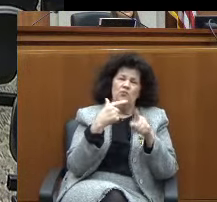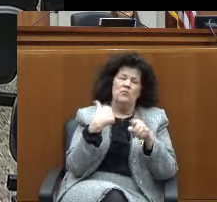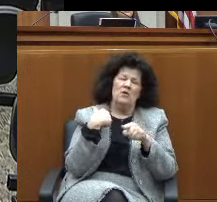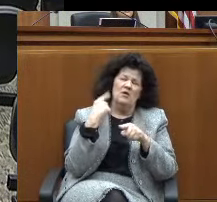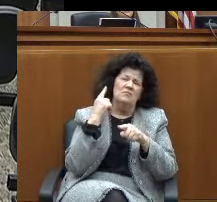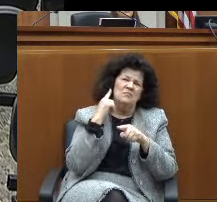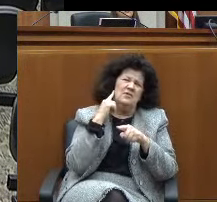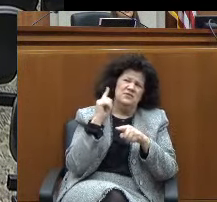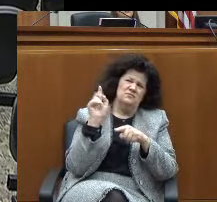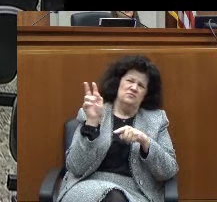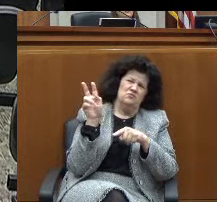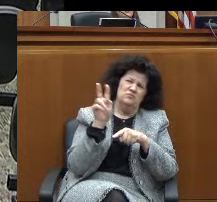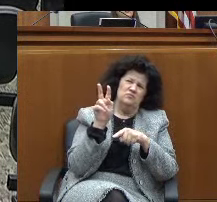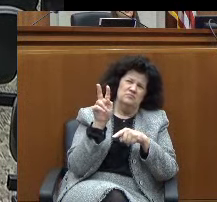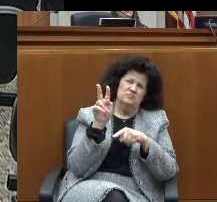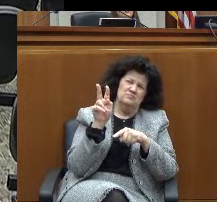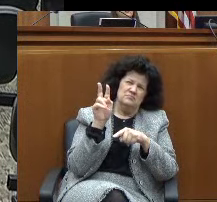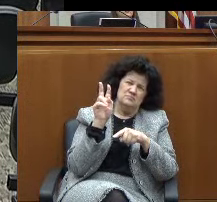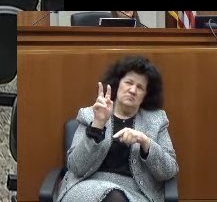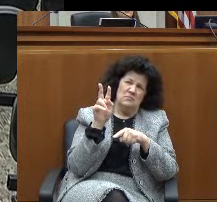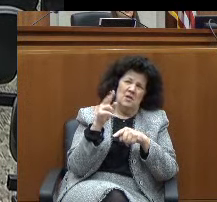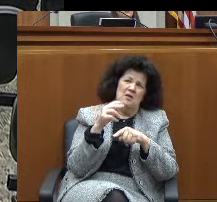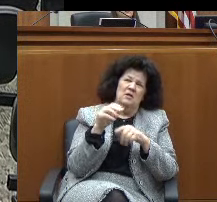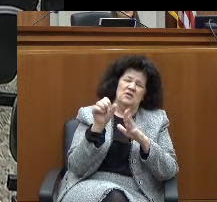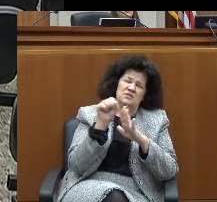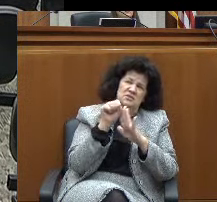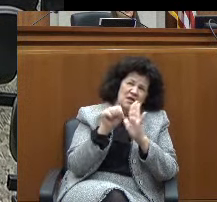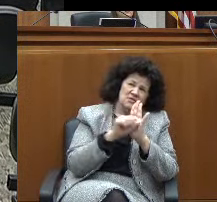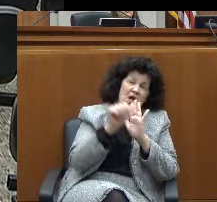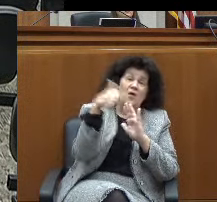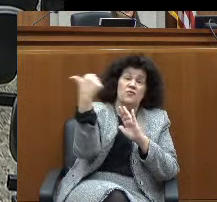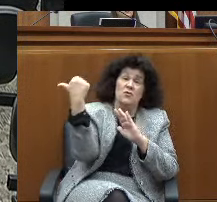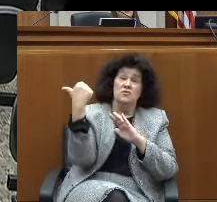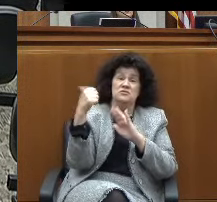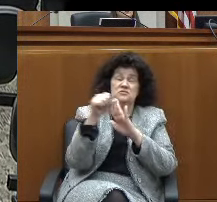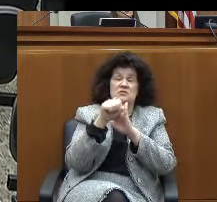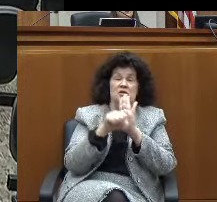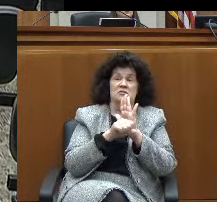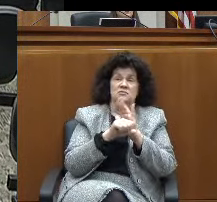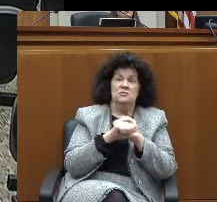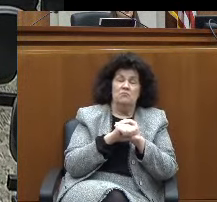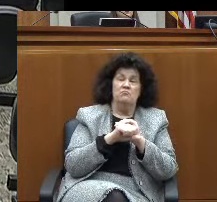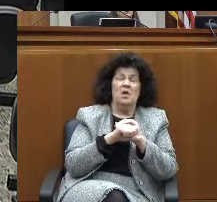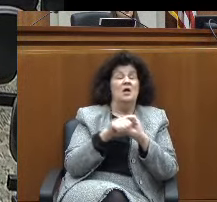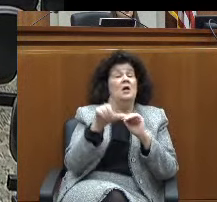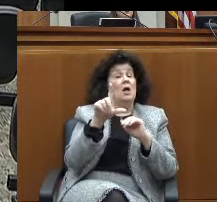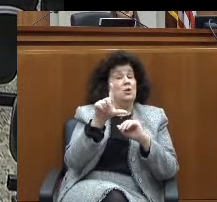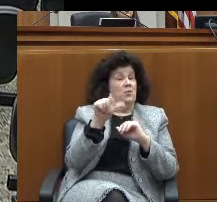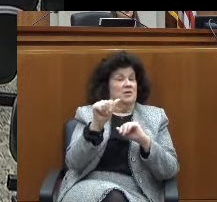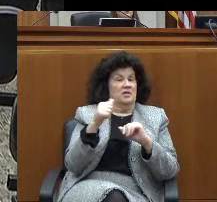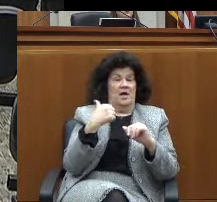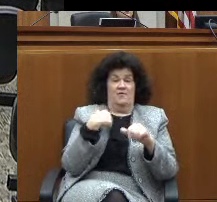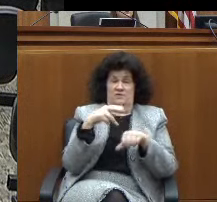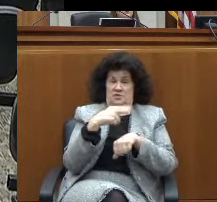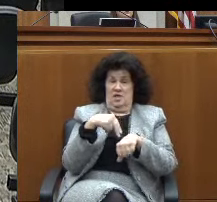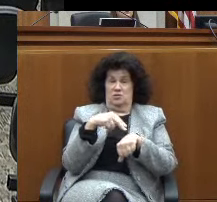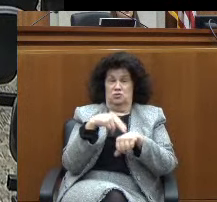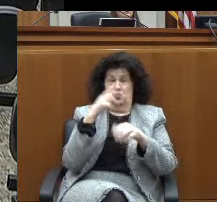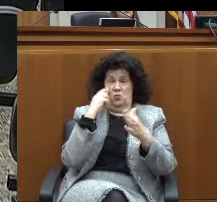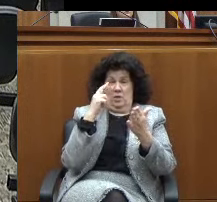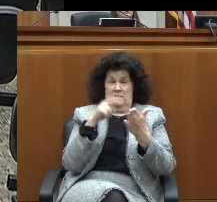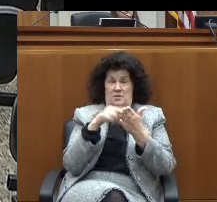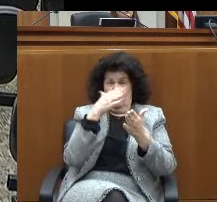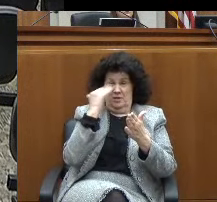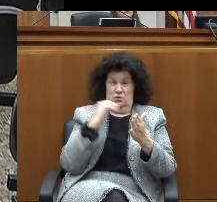doing across the country, we're hearing they're doing one or two or three things. Louisiana has had national recognition of our strategy because we are